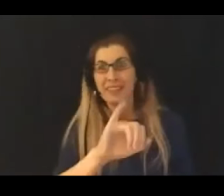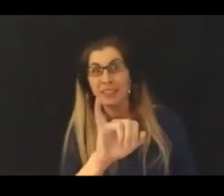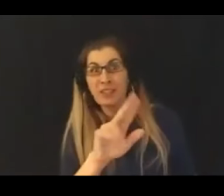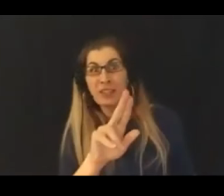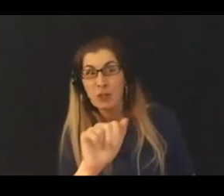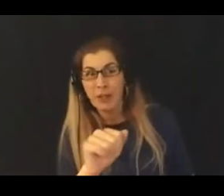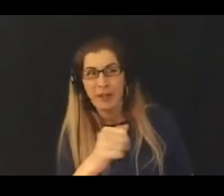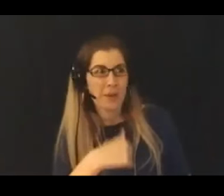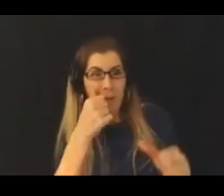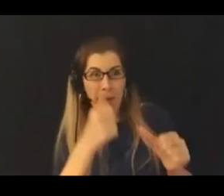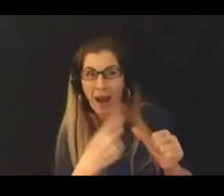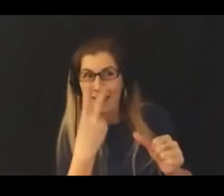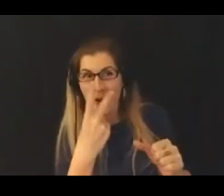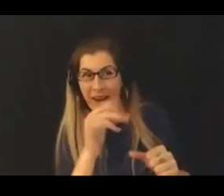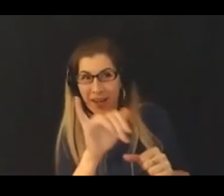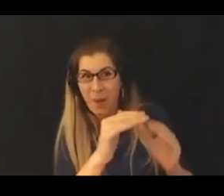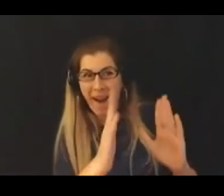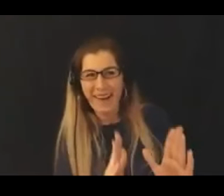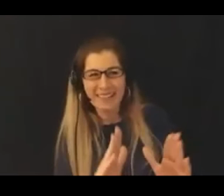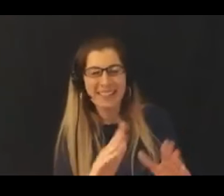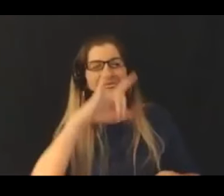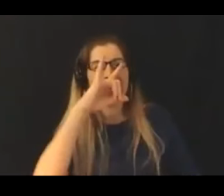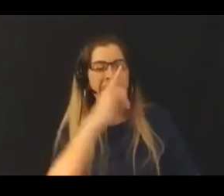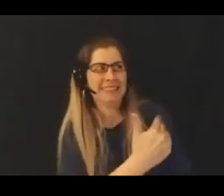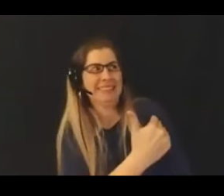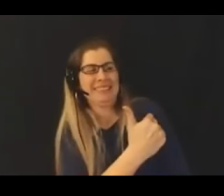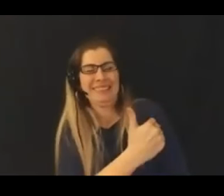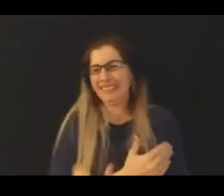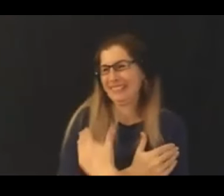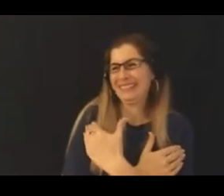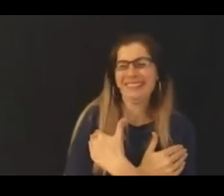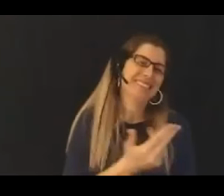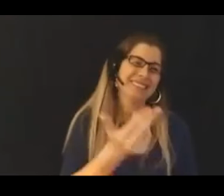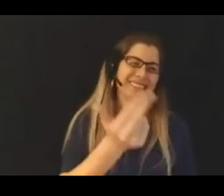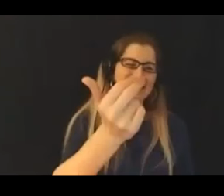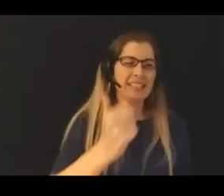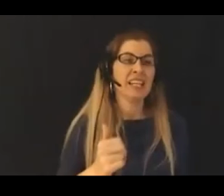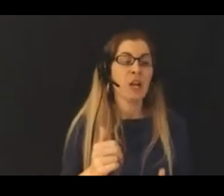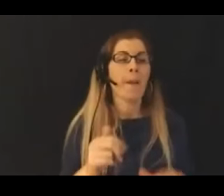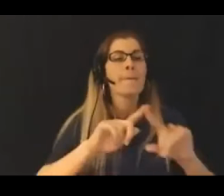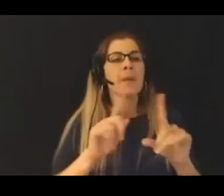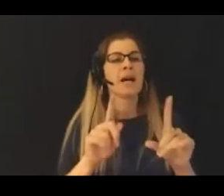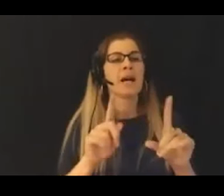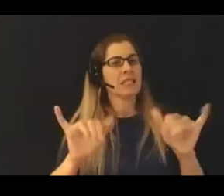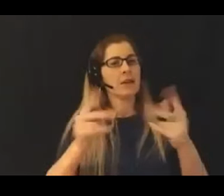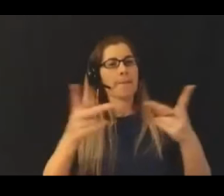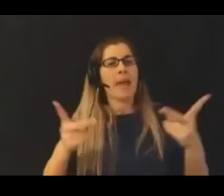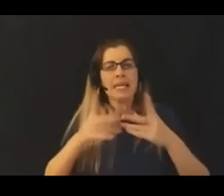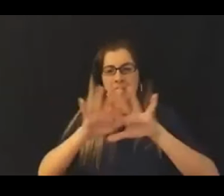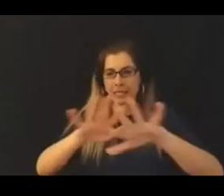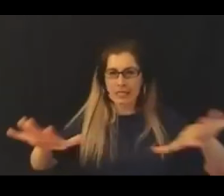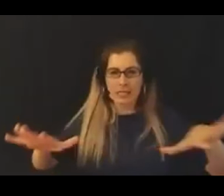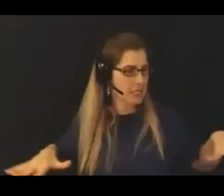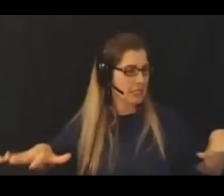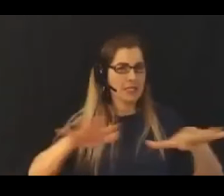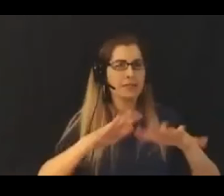happen before, of course, in her household. And so, you know, kind of taking that spatial framework and kind of